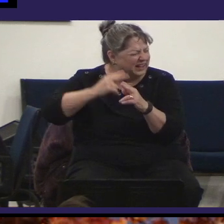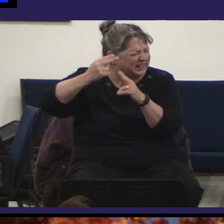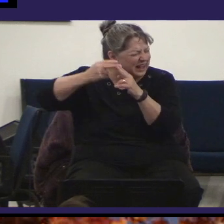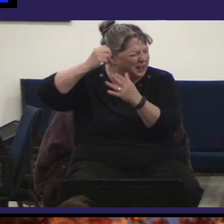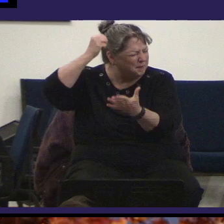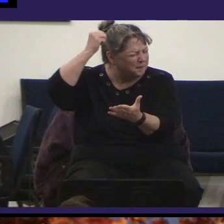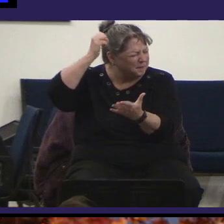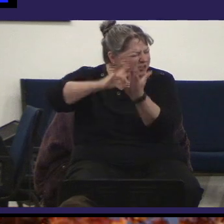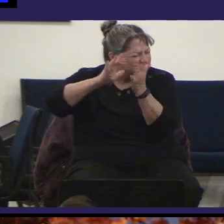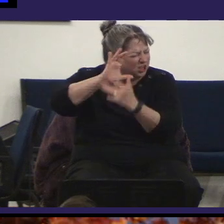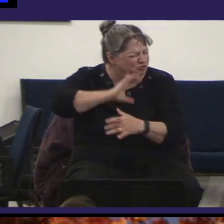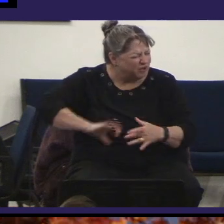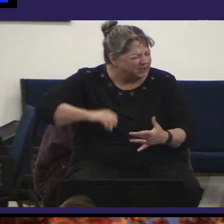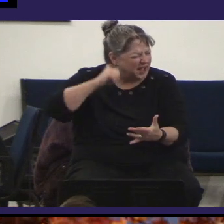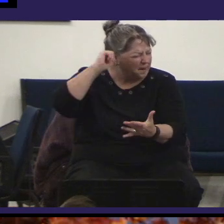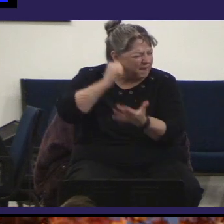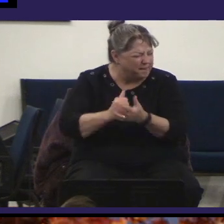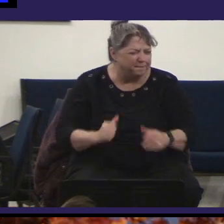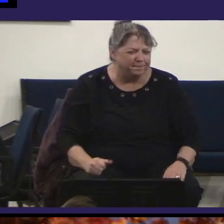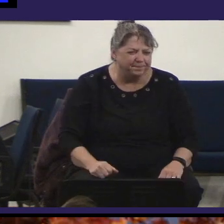Amen.